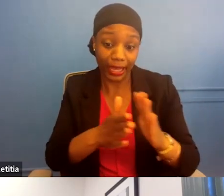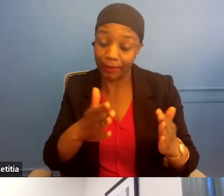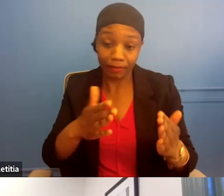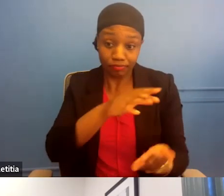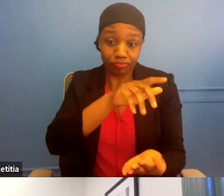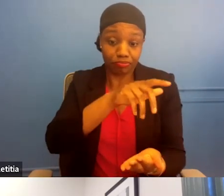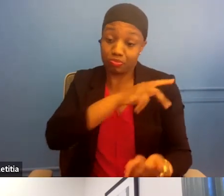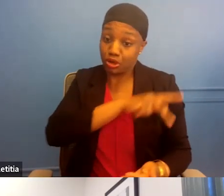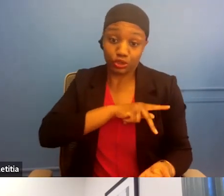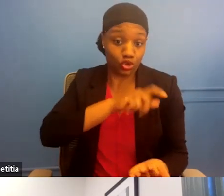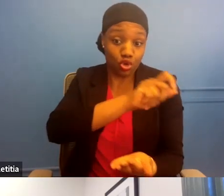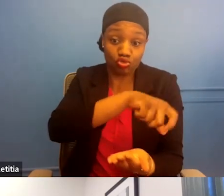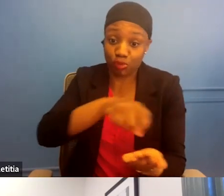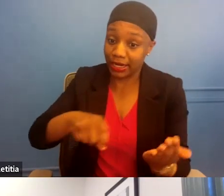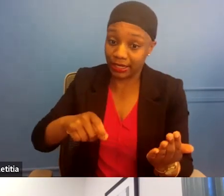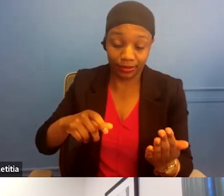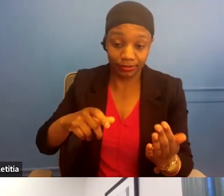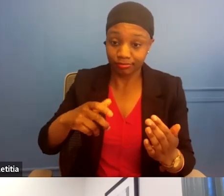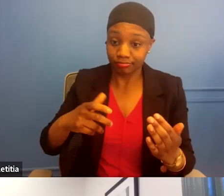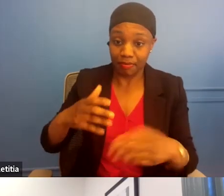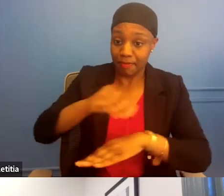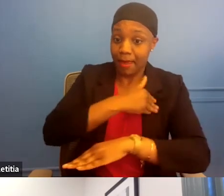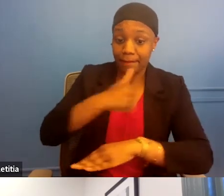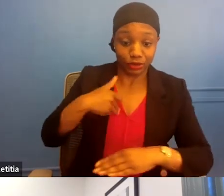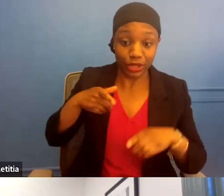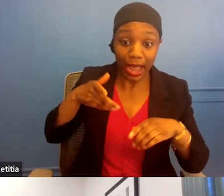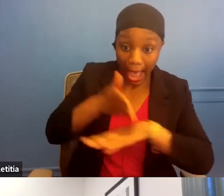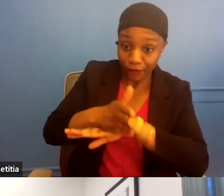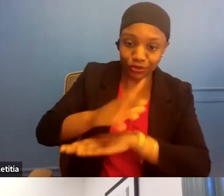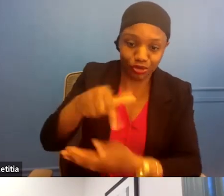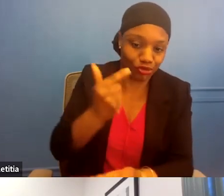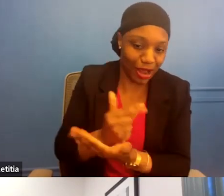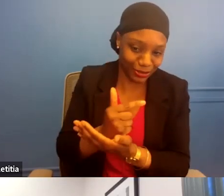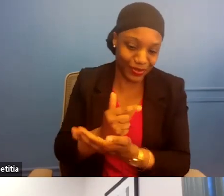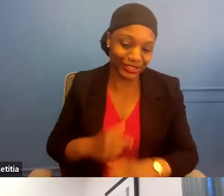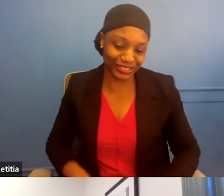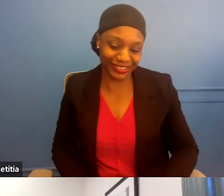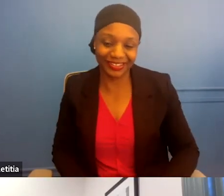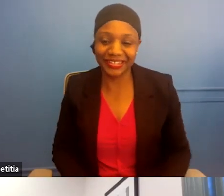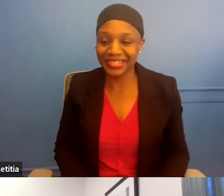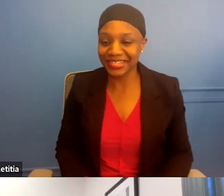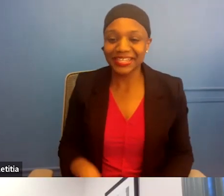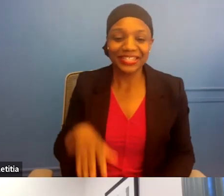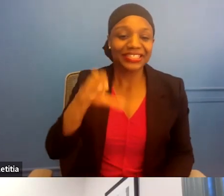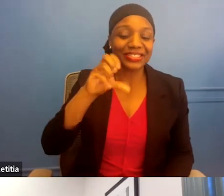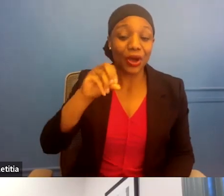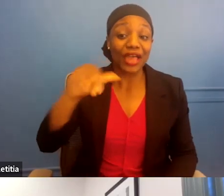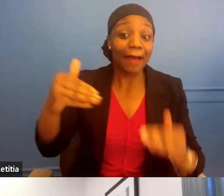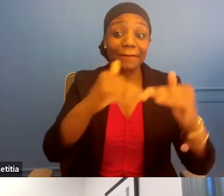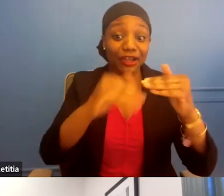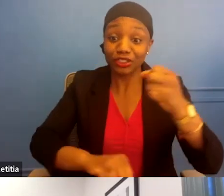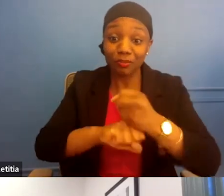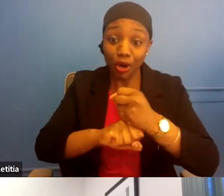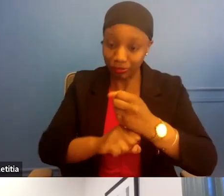center members even after graduation. That's great. It's great to know that peer support continues.